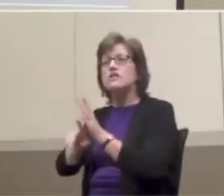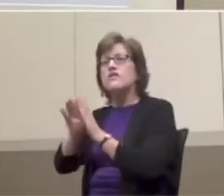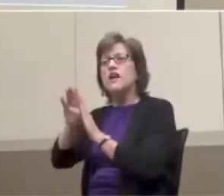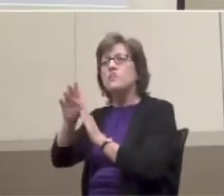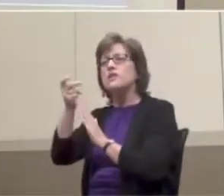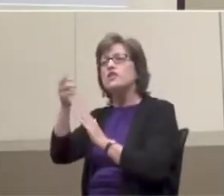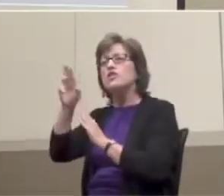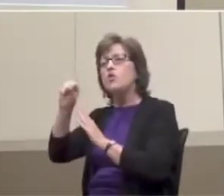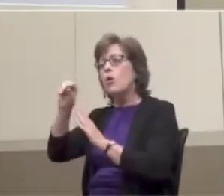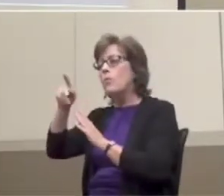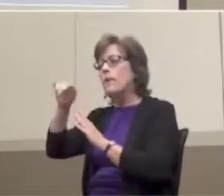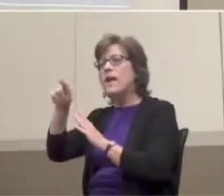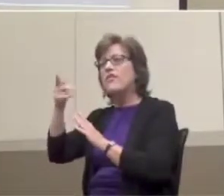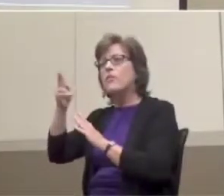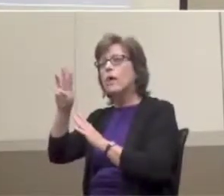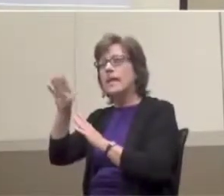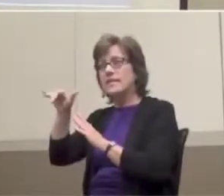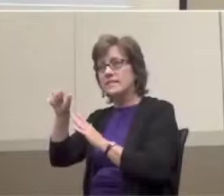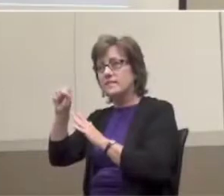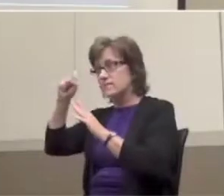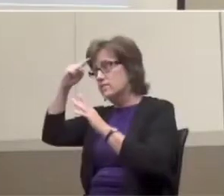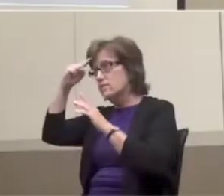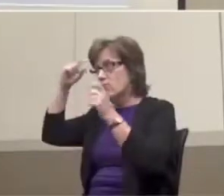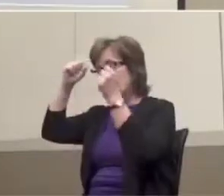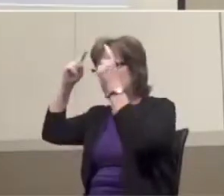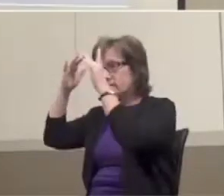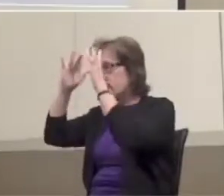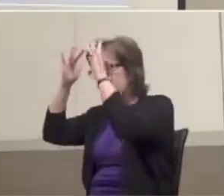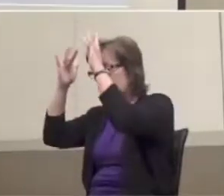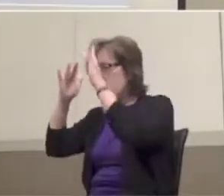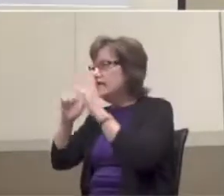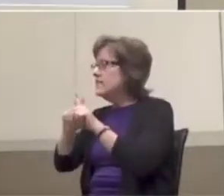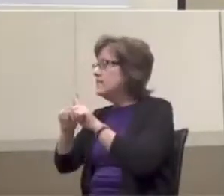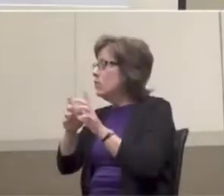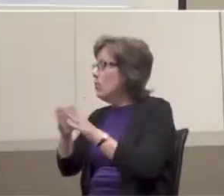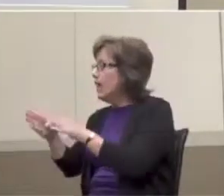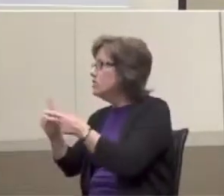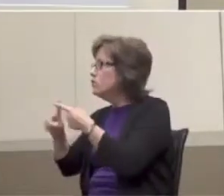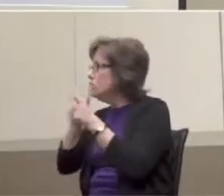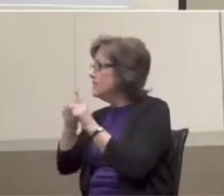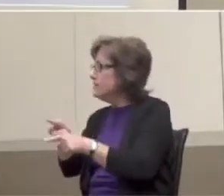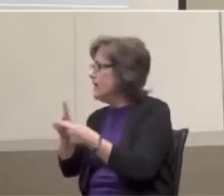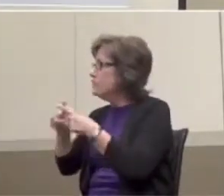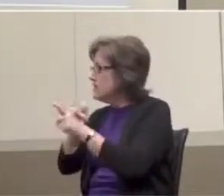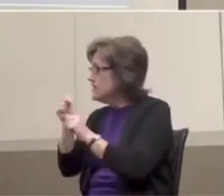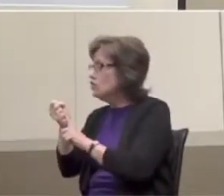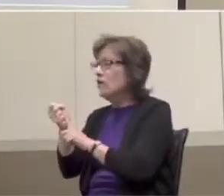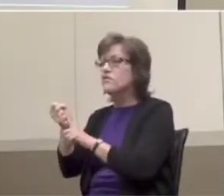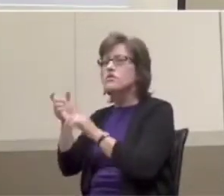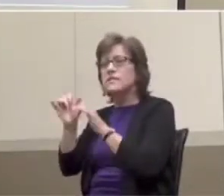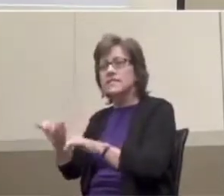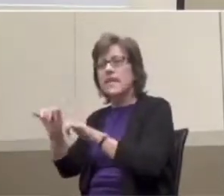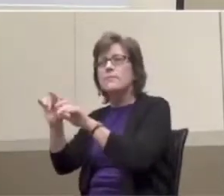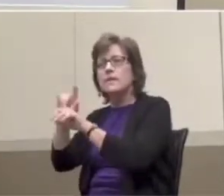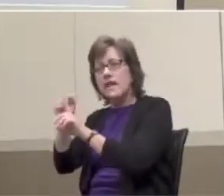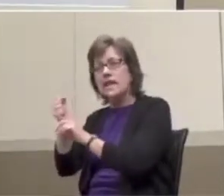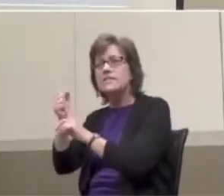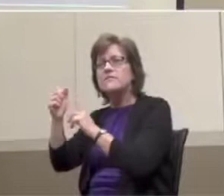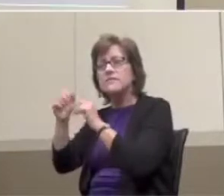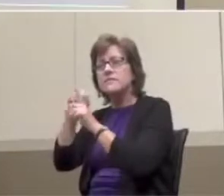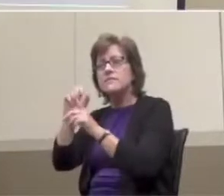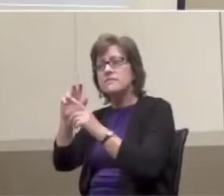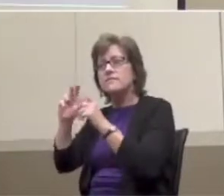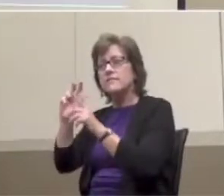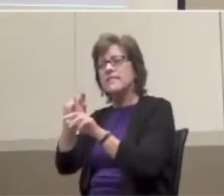for different ways of responding to situations that are the same type of a situation, then those neural pathways then become more solidified